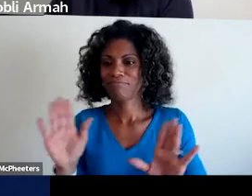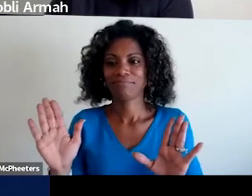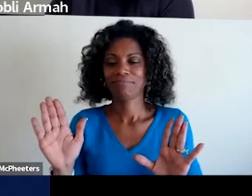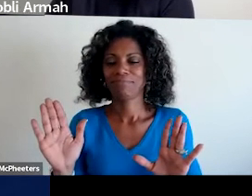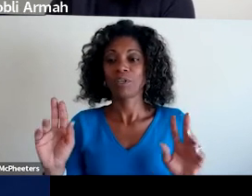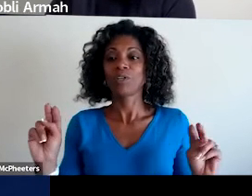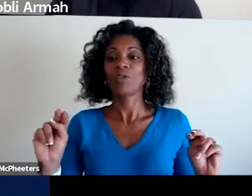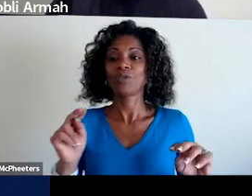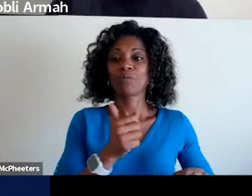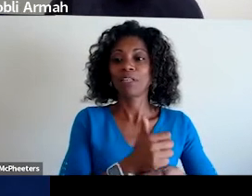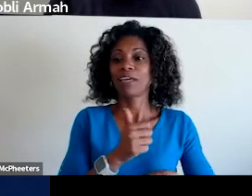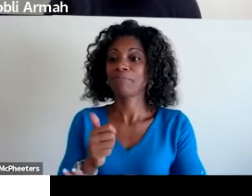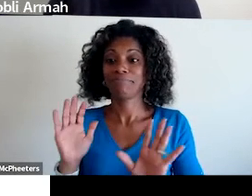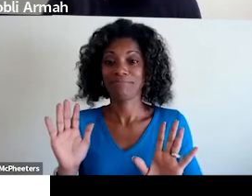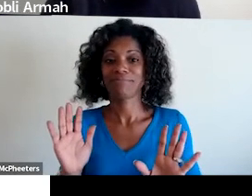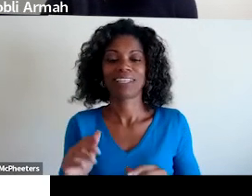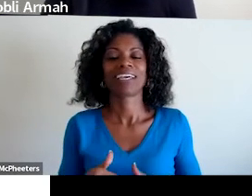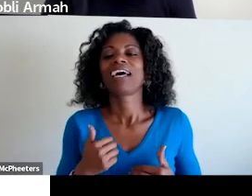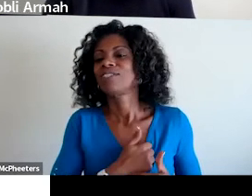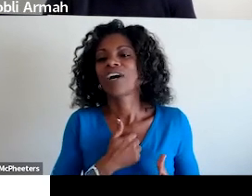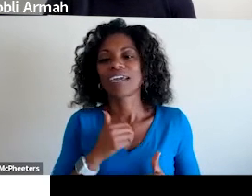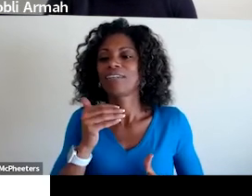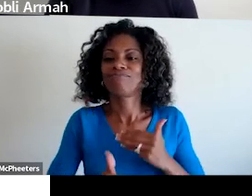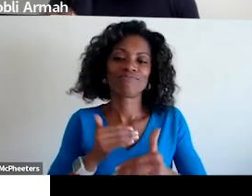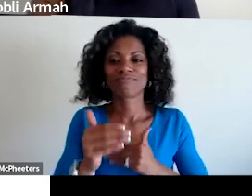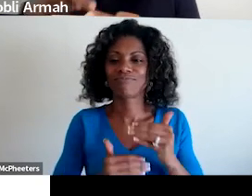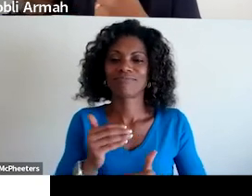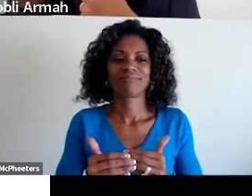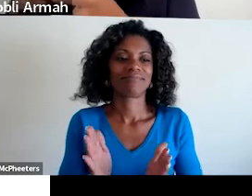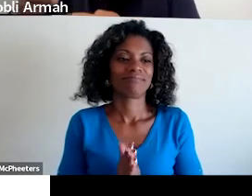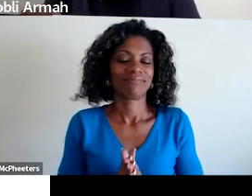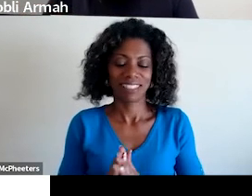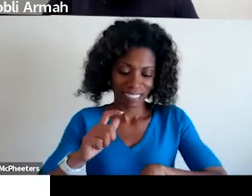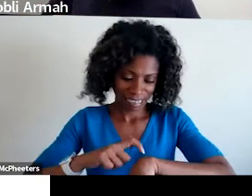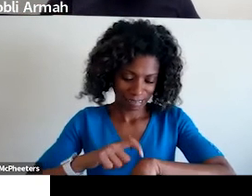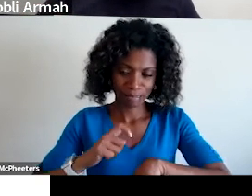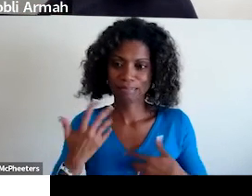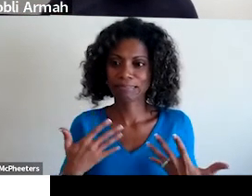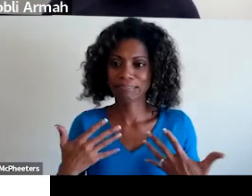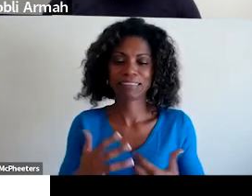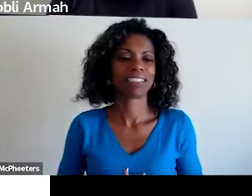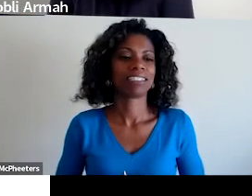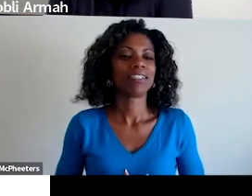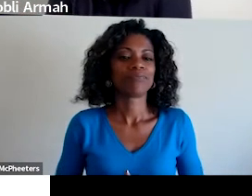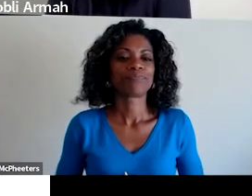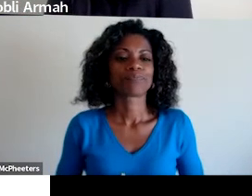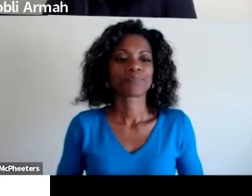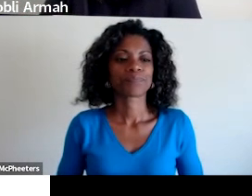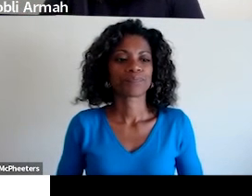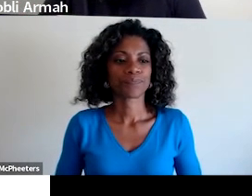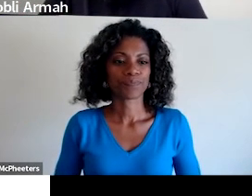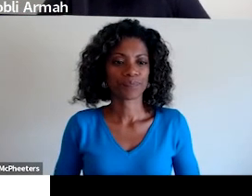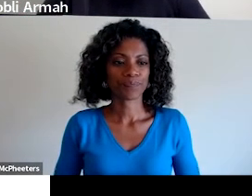Again, I got to keep us moving. You get in these conversations, you feel the energy, and then the clock just speeds up. And so here's another